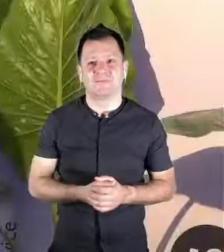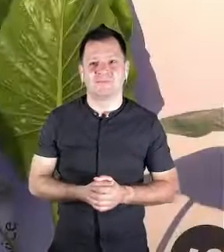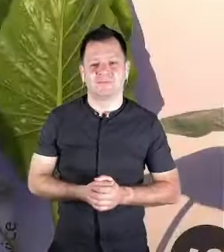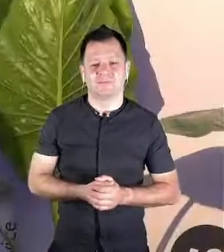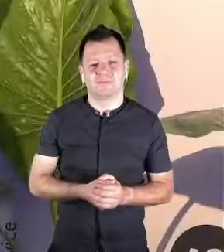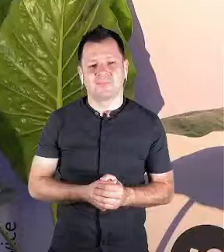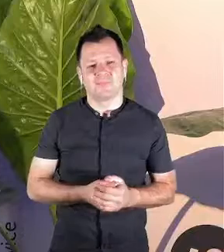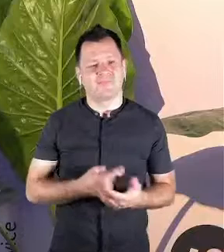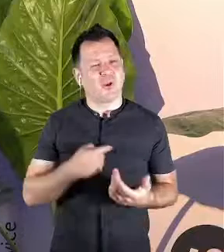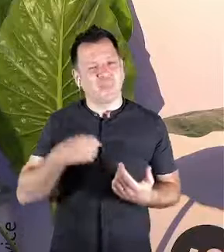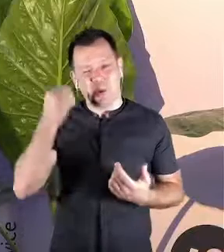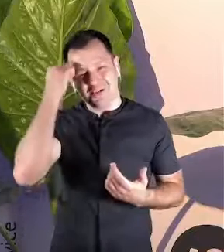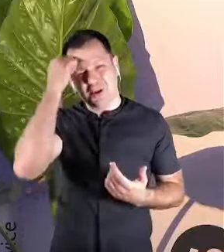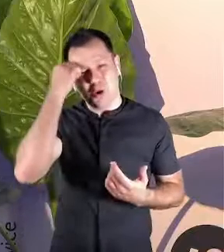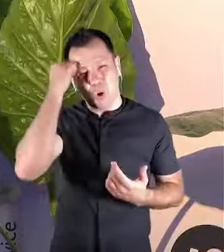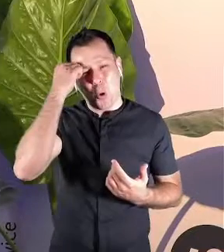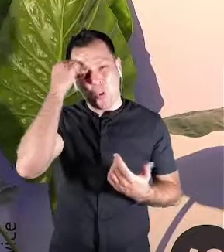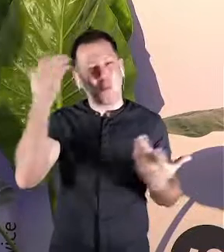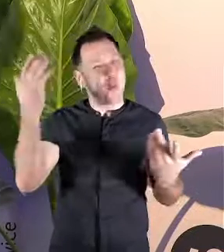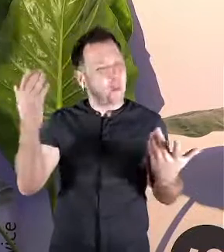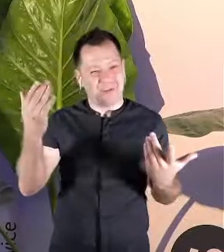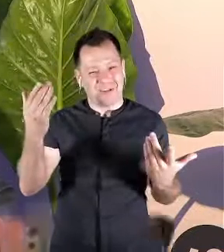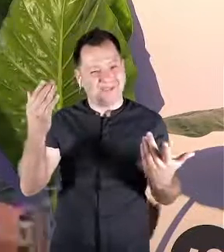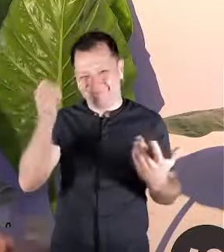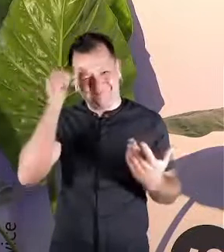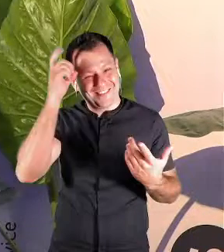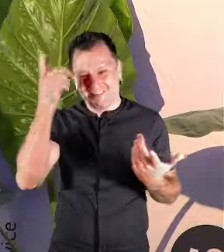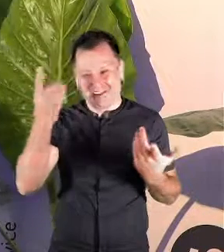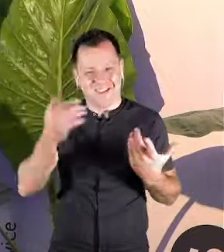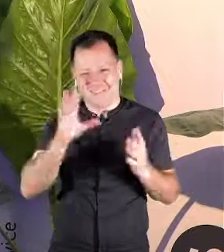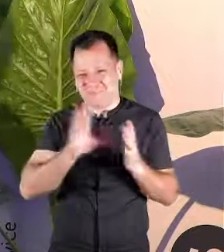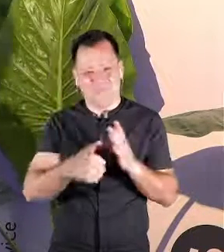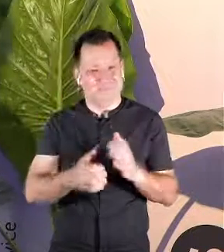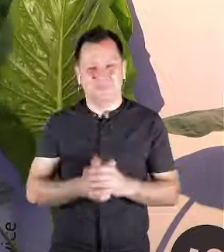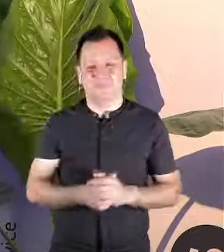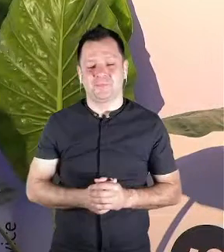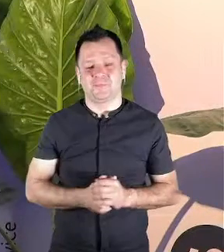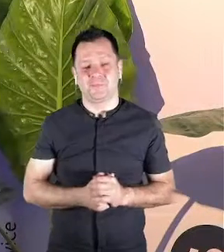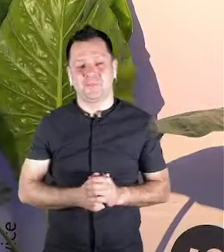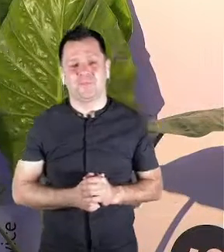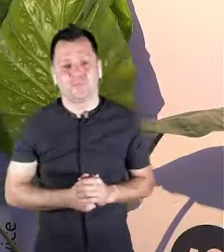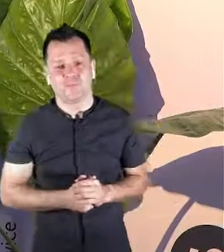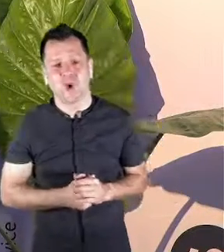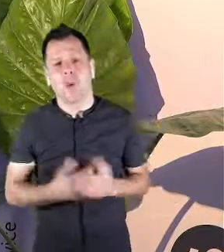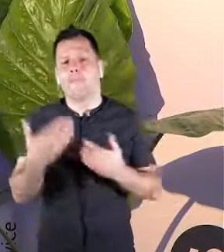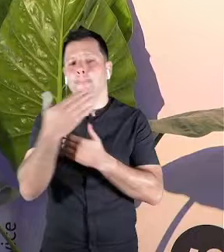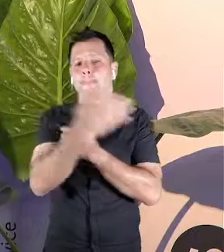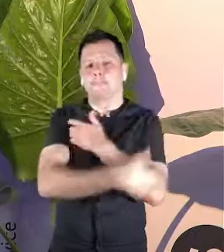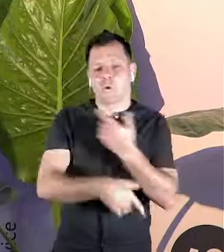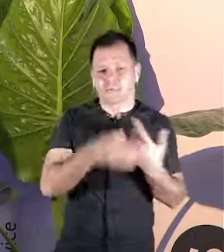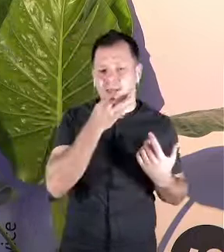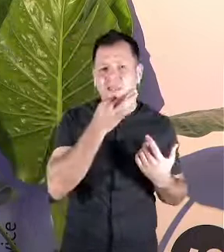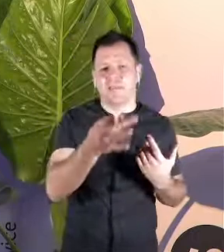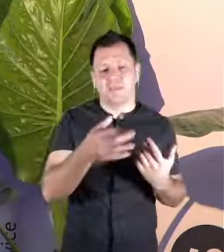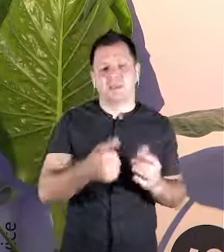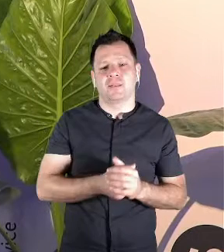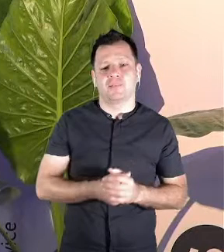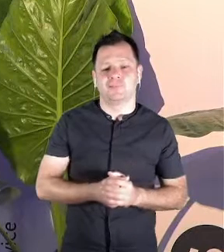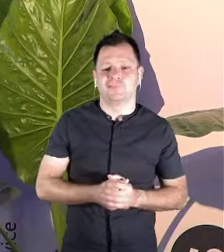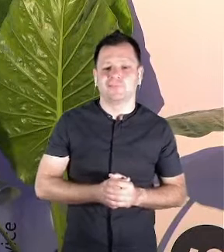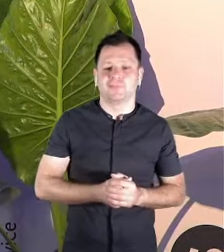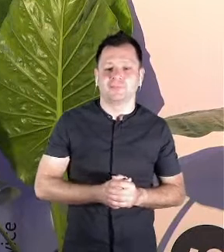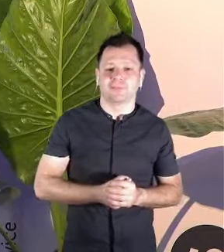That might be. Fredrik, the last question that I have to you, because we've mentioned about